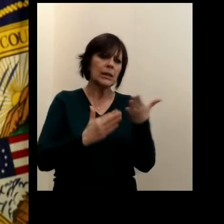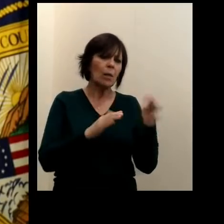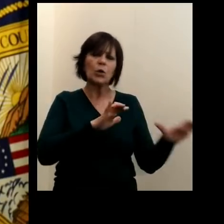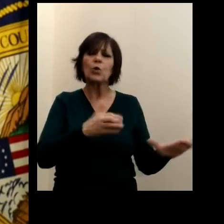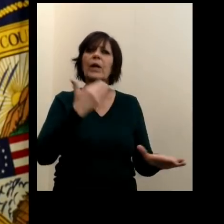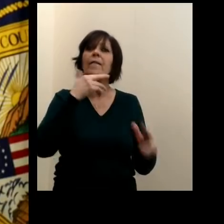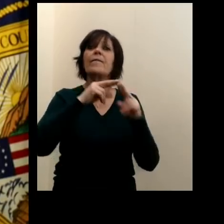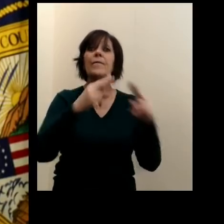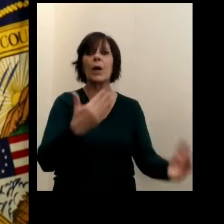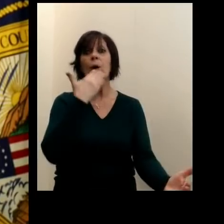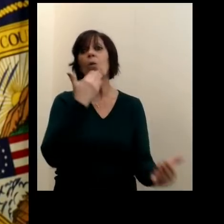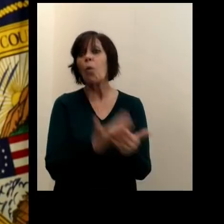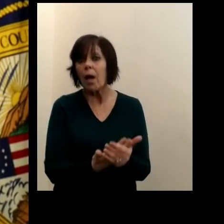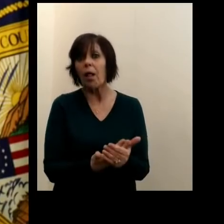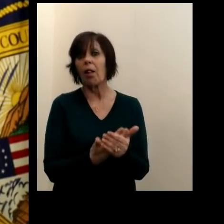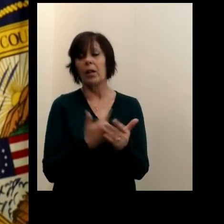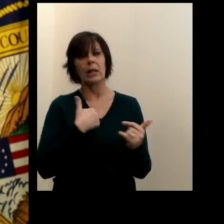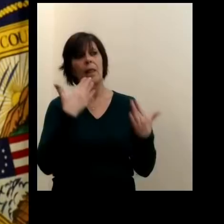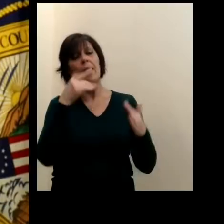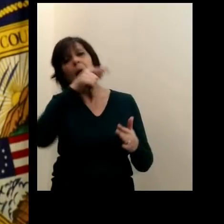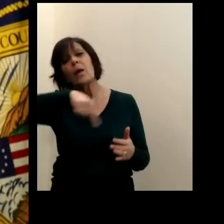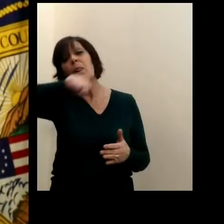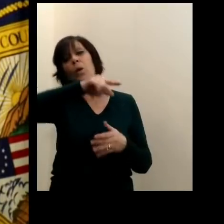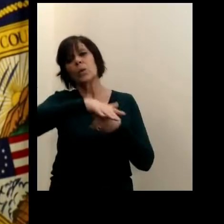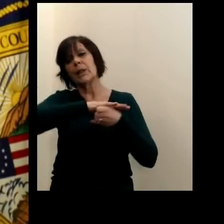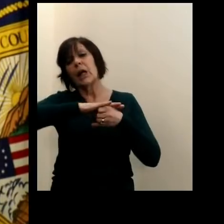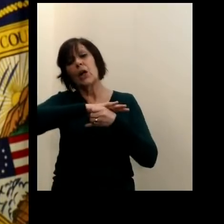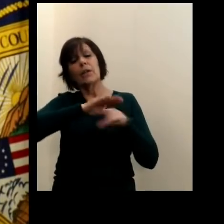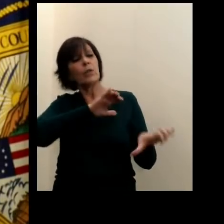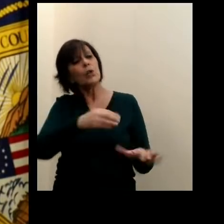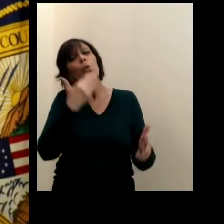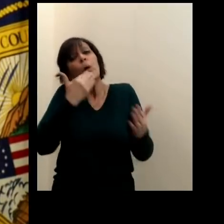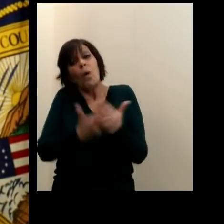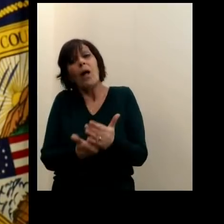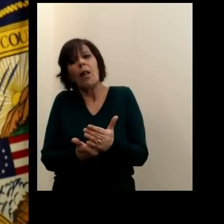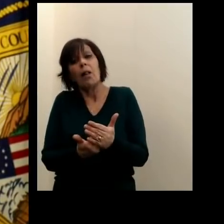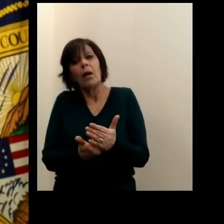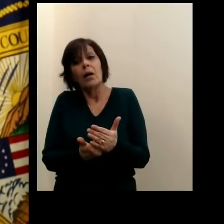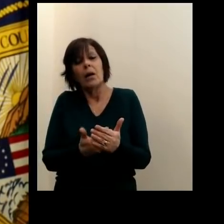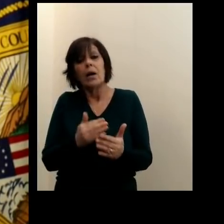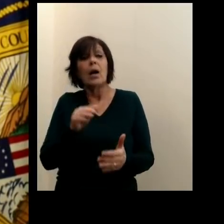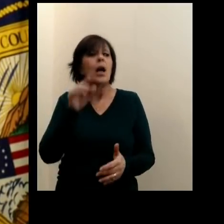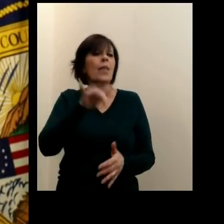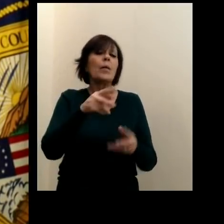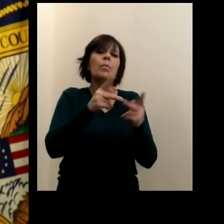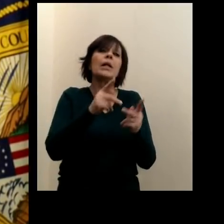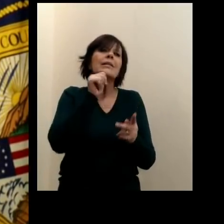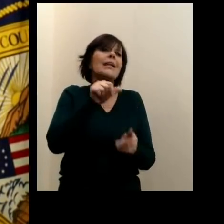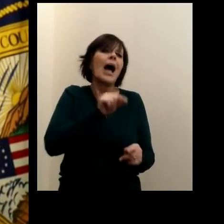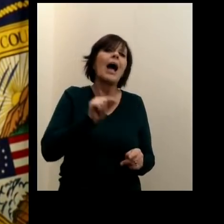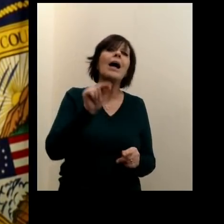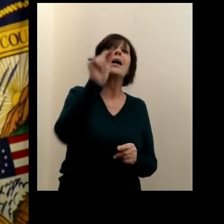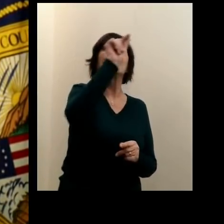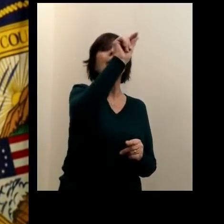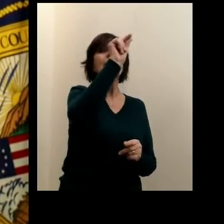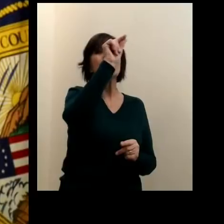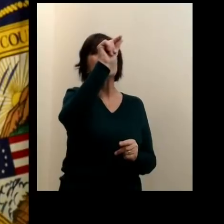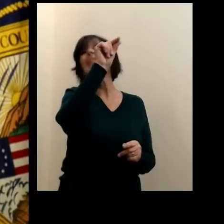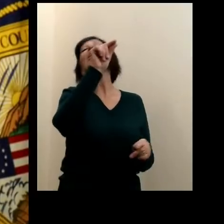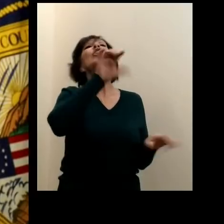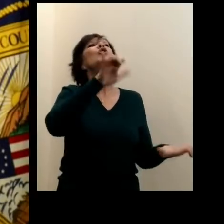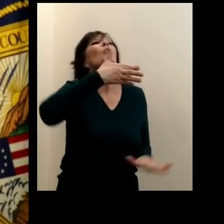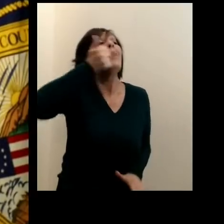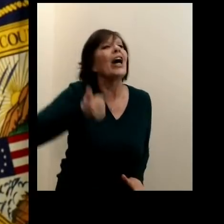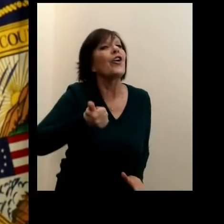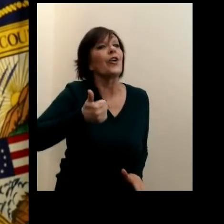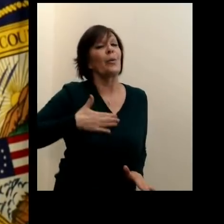very well. And I want to thank those in those communities for doing very well. To the areas that aren't doing very well, I need you to do